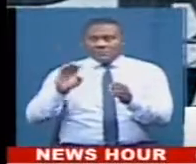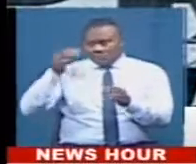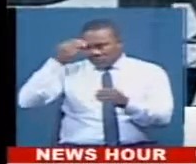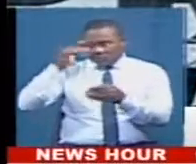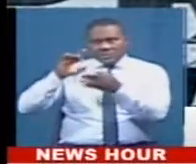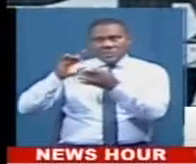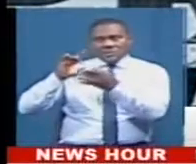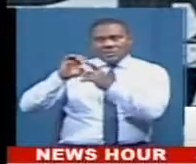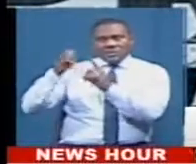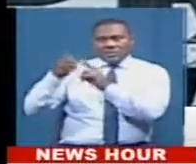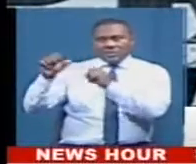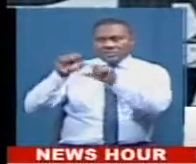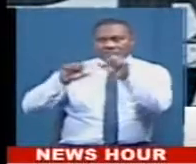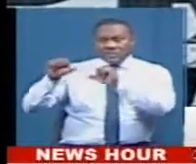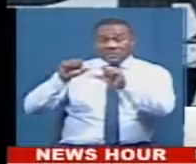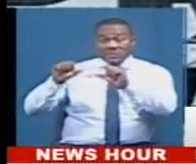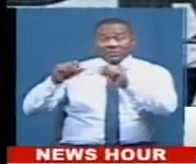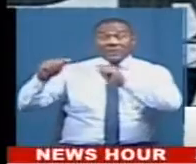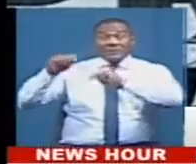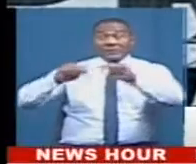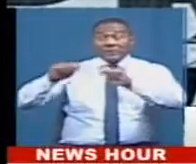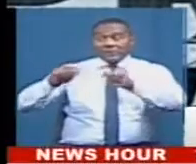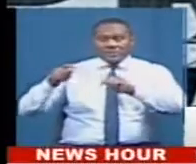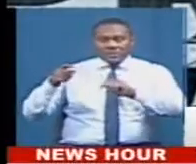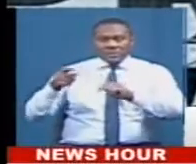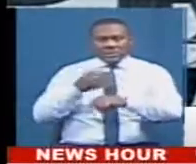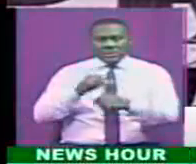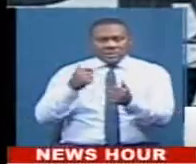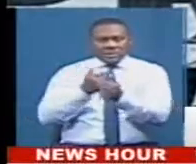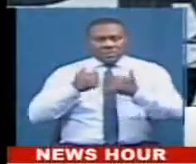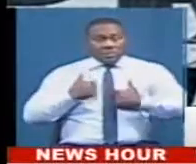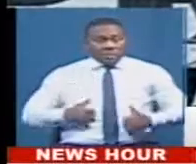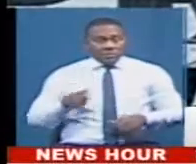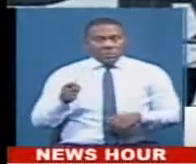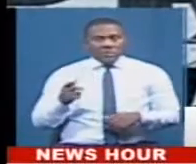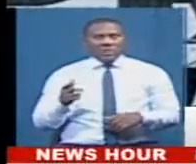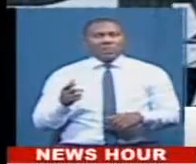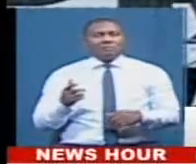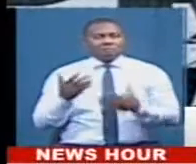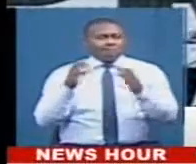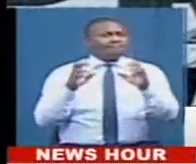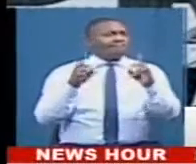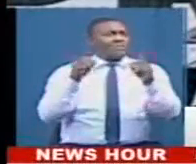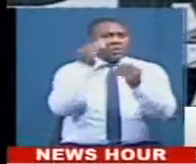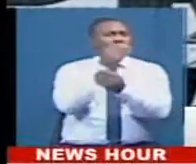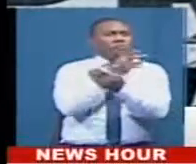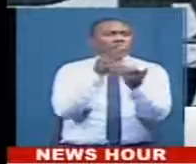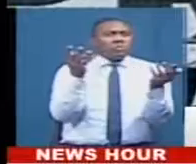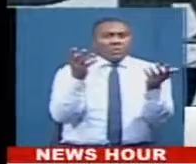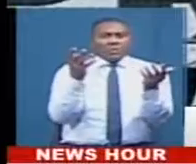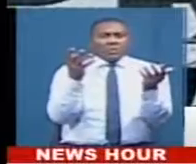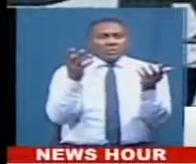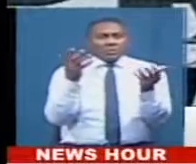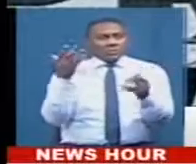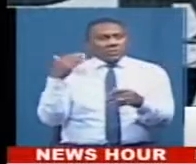Environment, Science, Innovation and Technology, as well as the Ghana Post, has sensitized all the